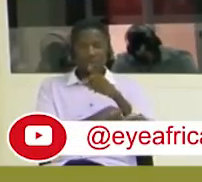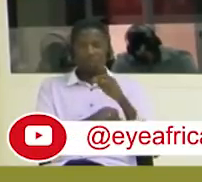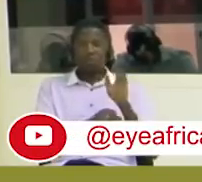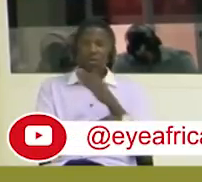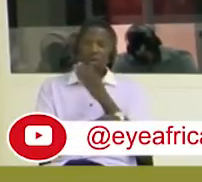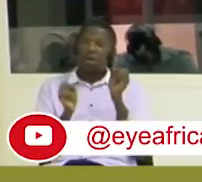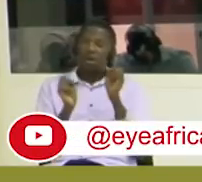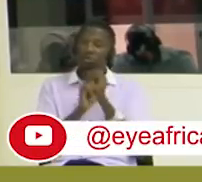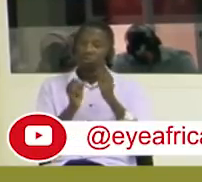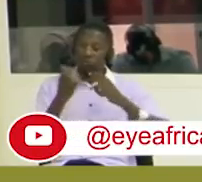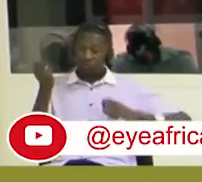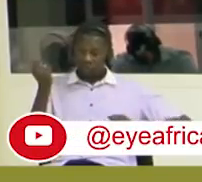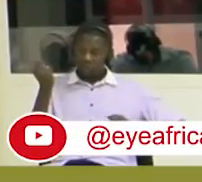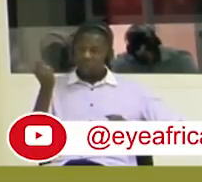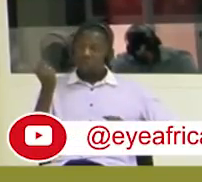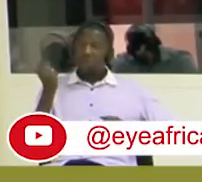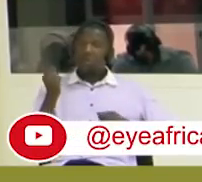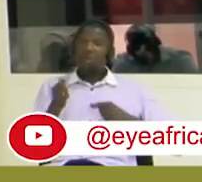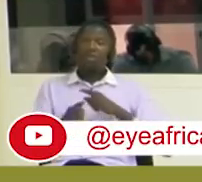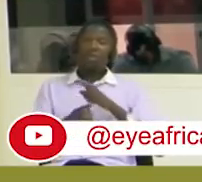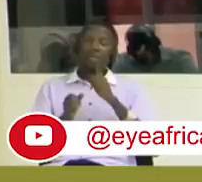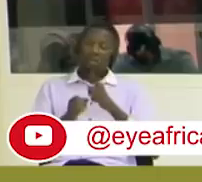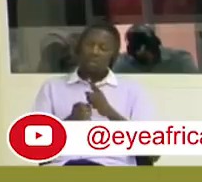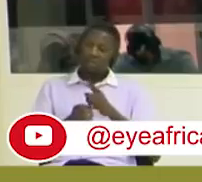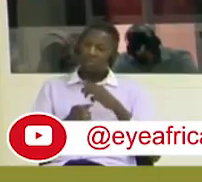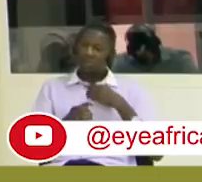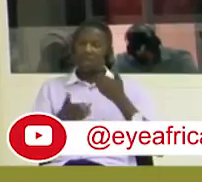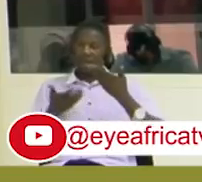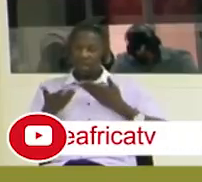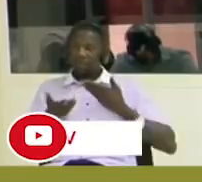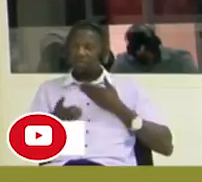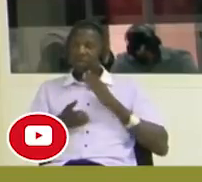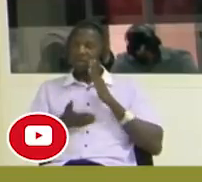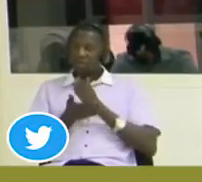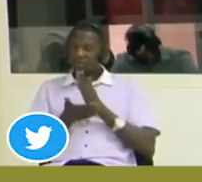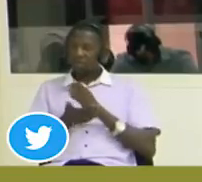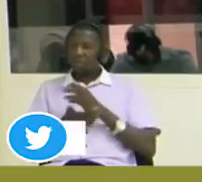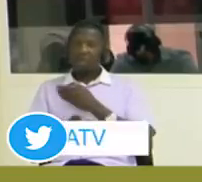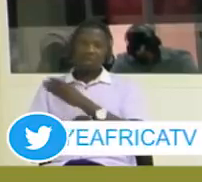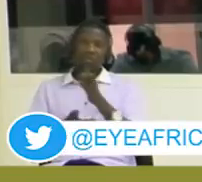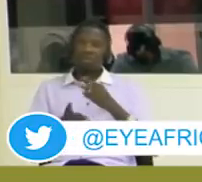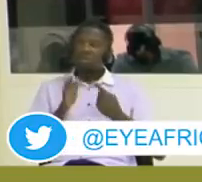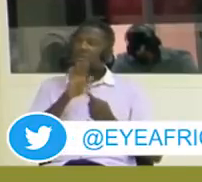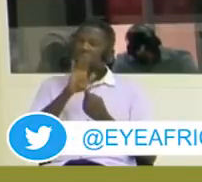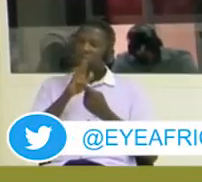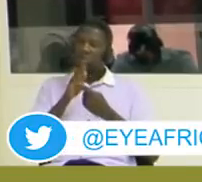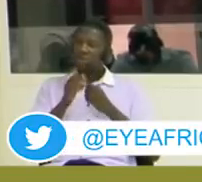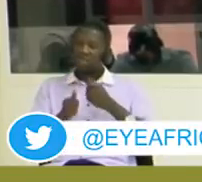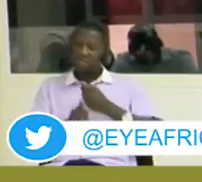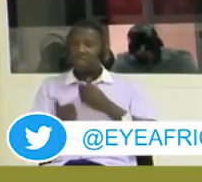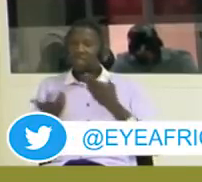without weapons, then it must have been assessed that there was no significant threat.